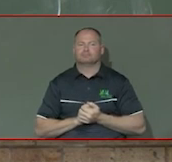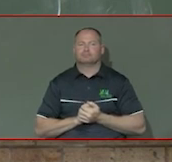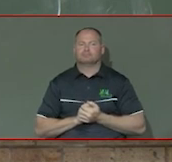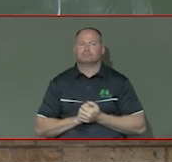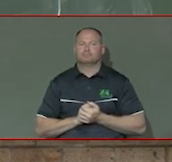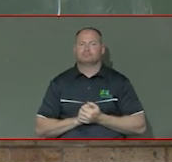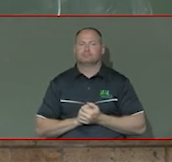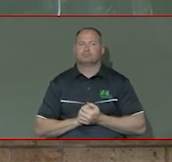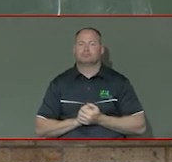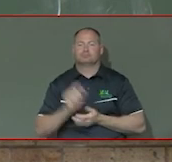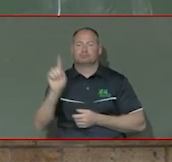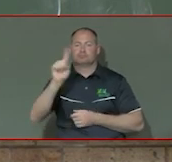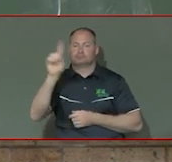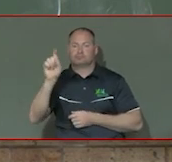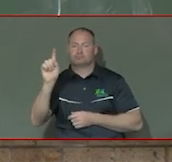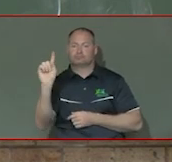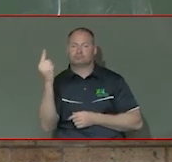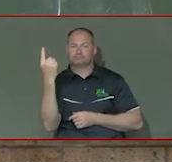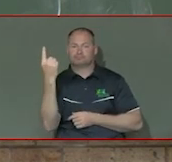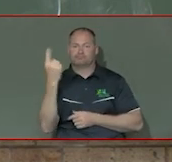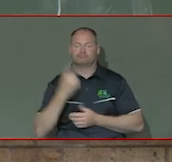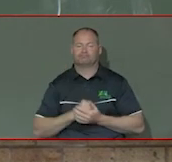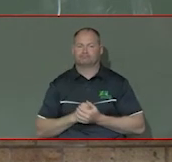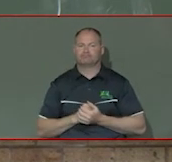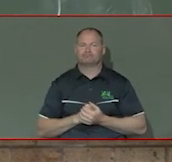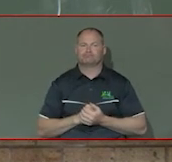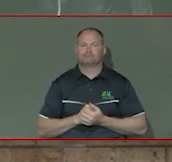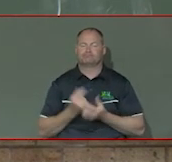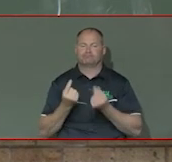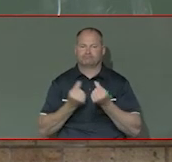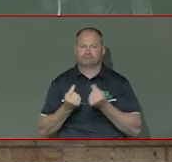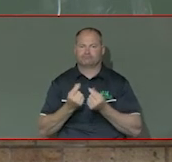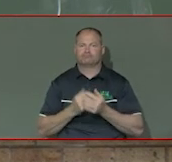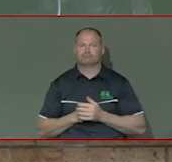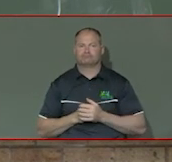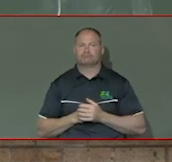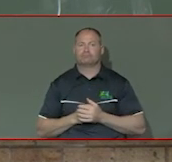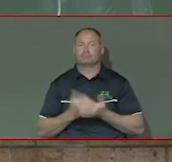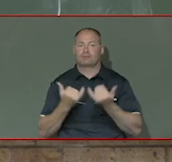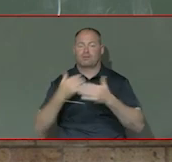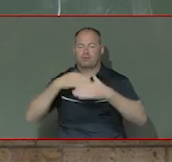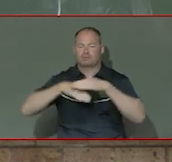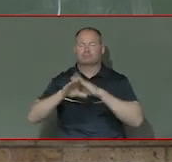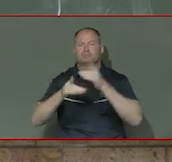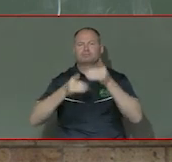the first sum. I'm going to do the first sum with you, Yam. And when is it undefined?